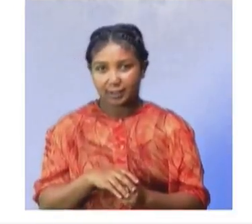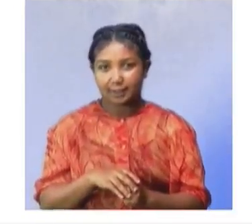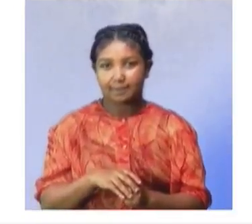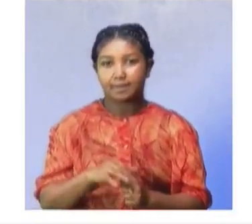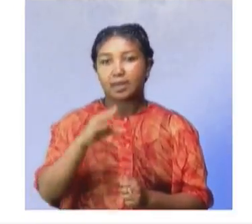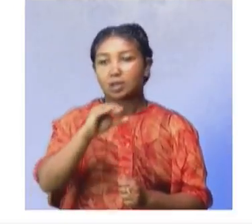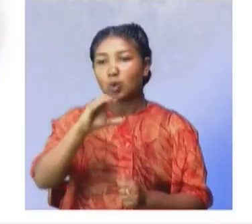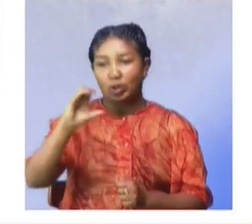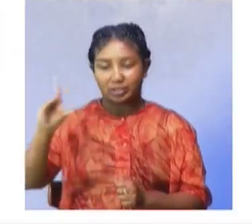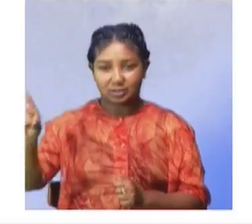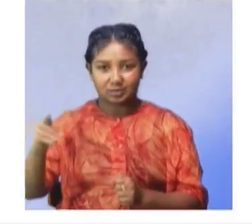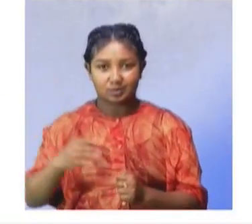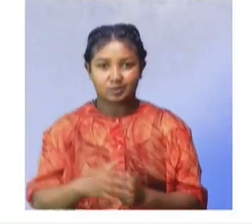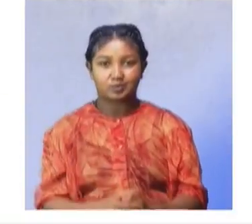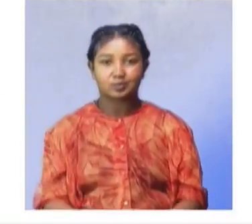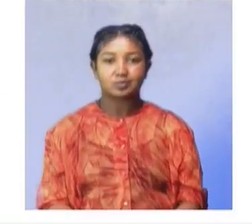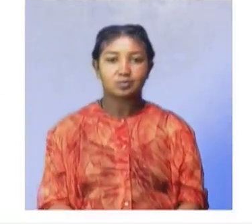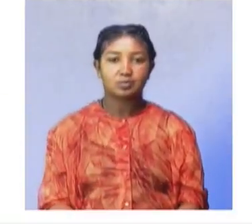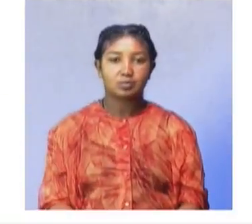talked.